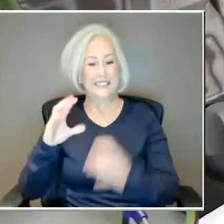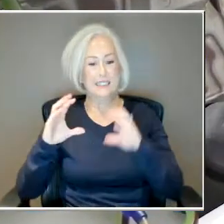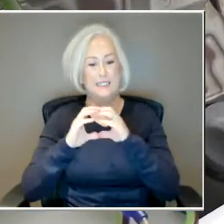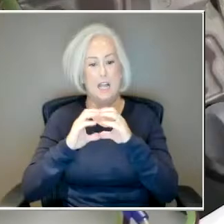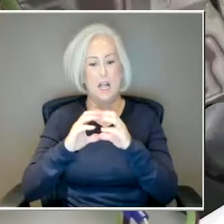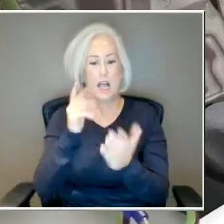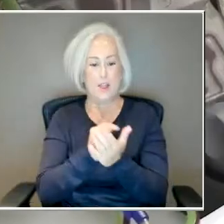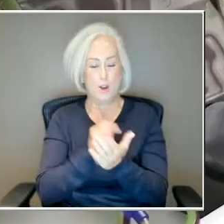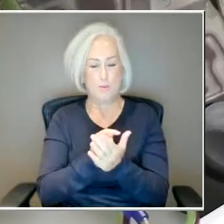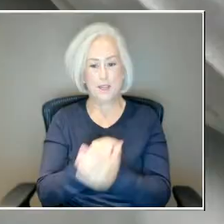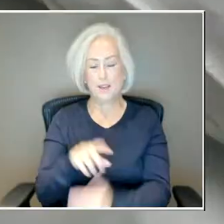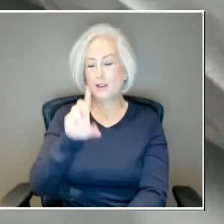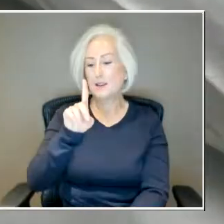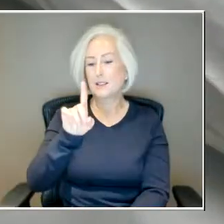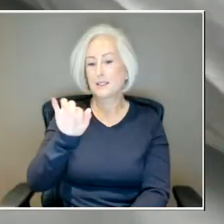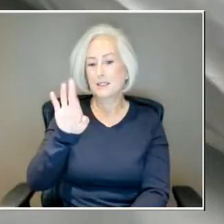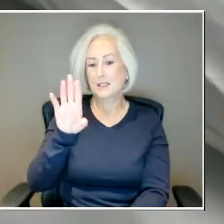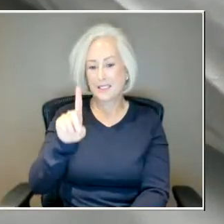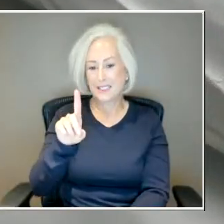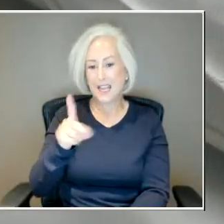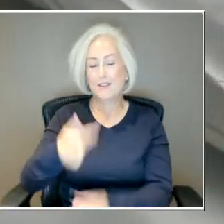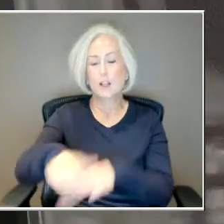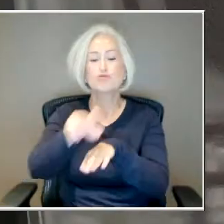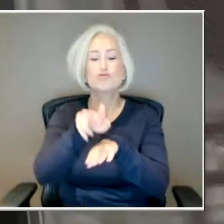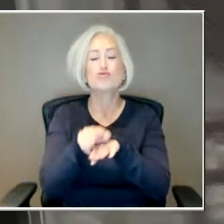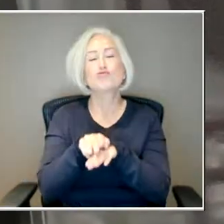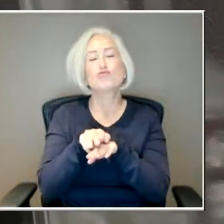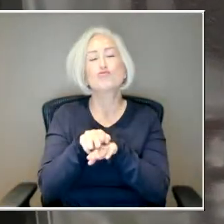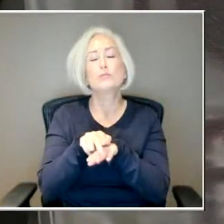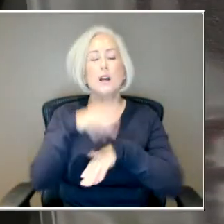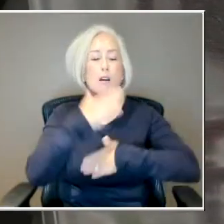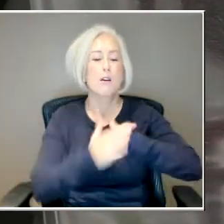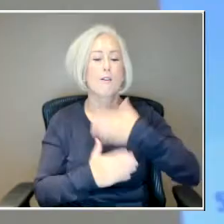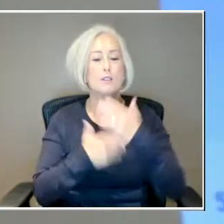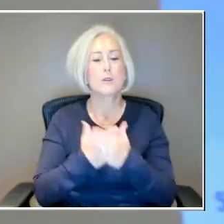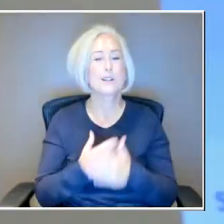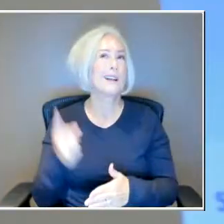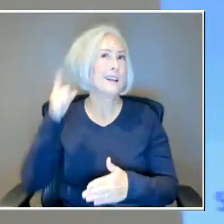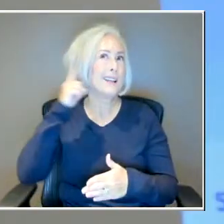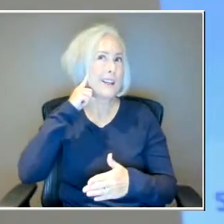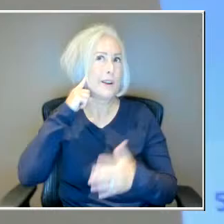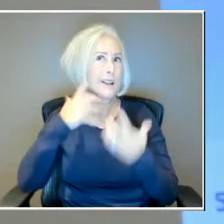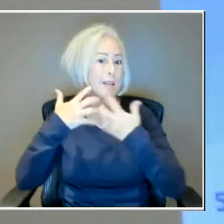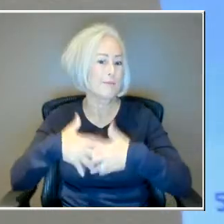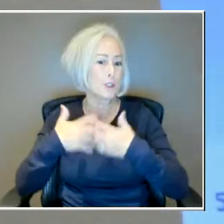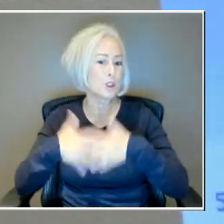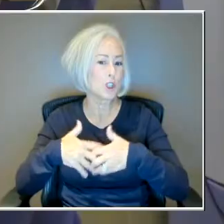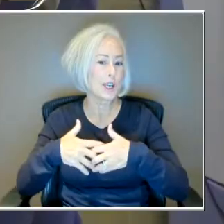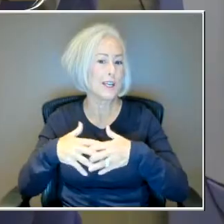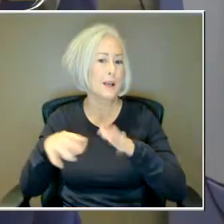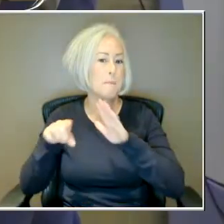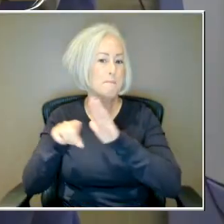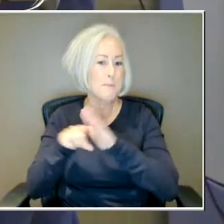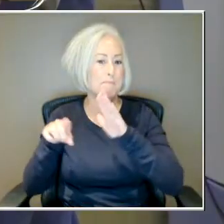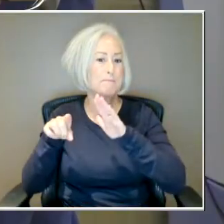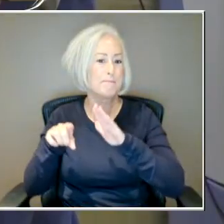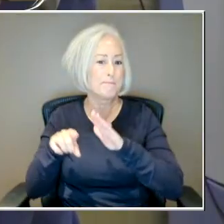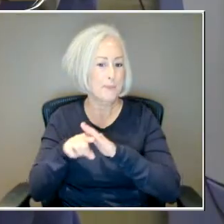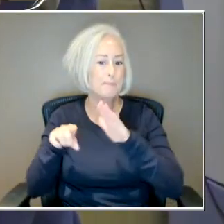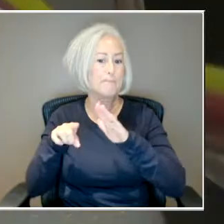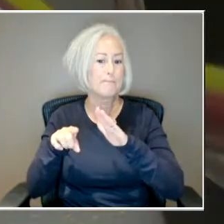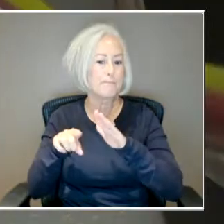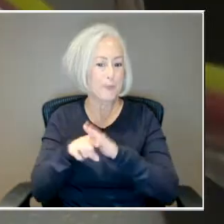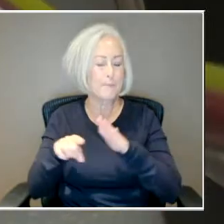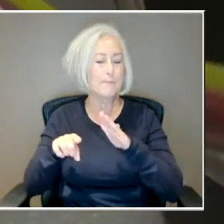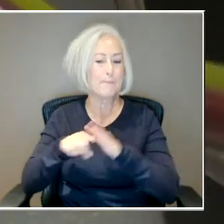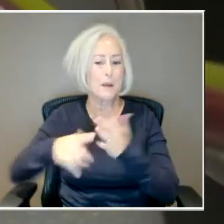David Francais lies comfortably in his hospital bed with the rhythmic clicking of a very important piece of medical equipment cycling beside